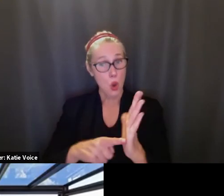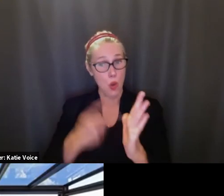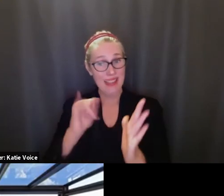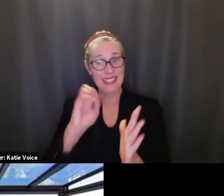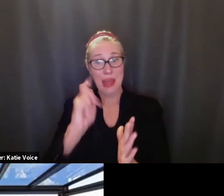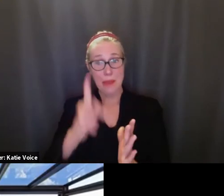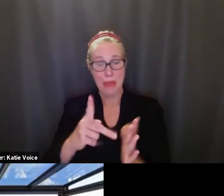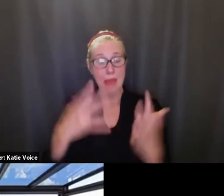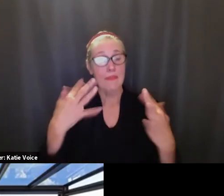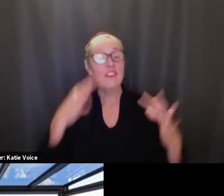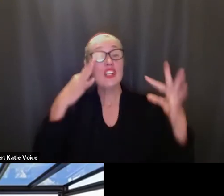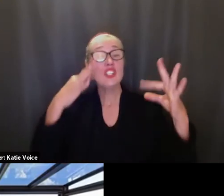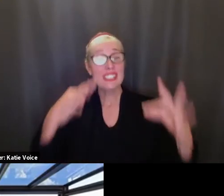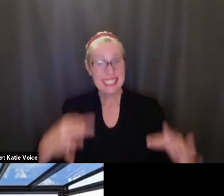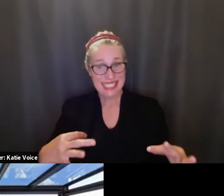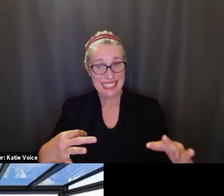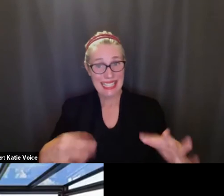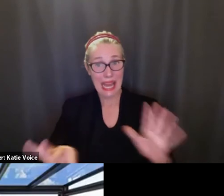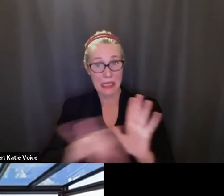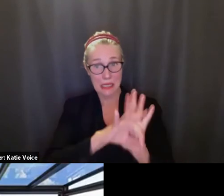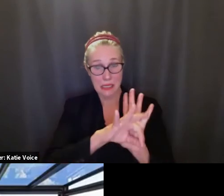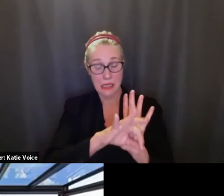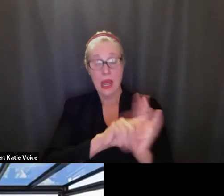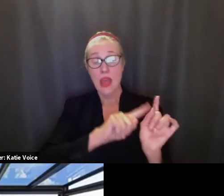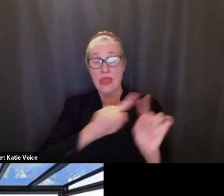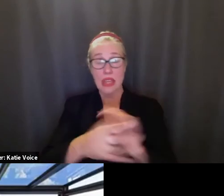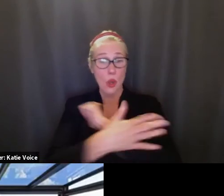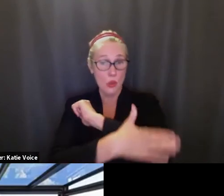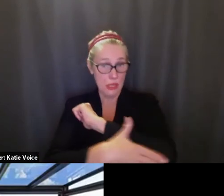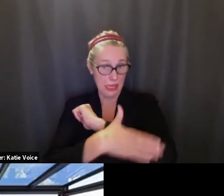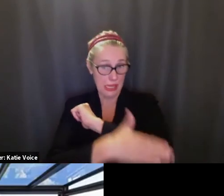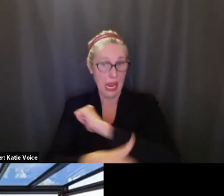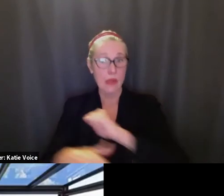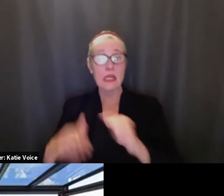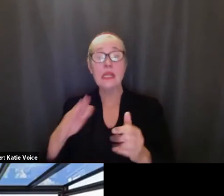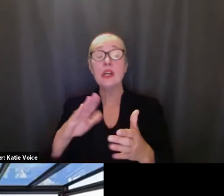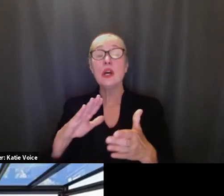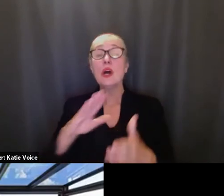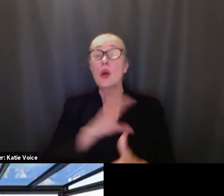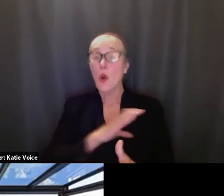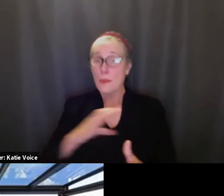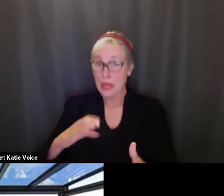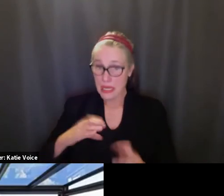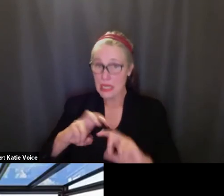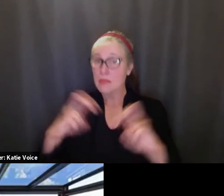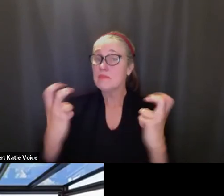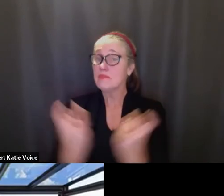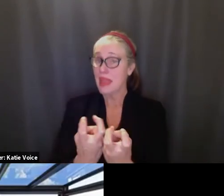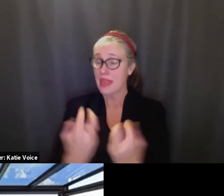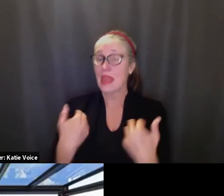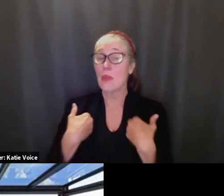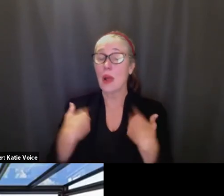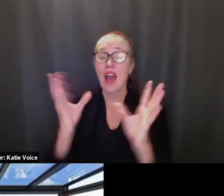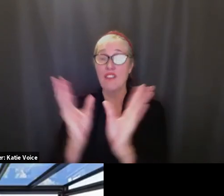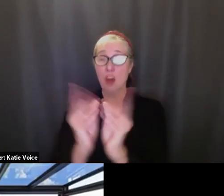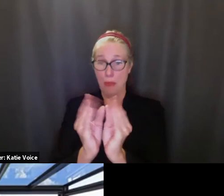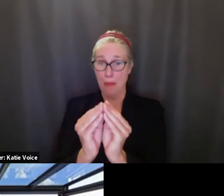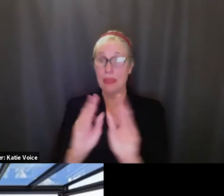has been selected adopted they'll go to the county committee on school district organization and they will hold a public meeting